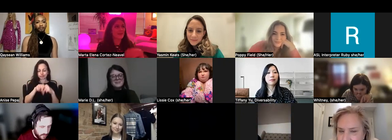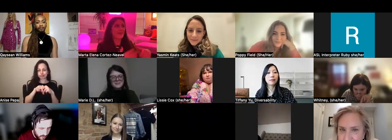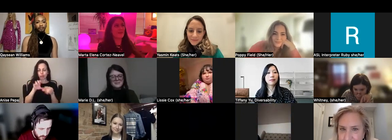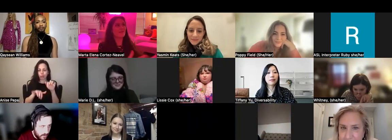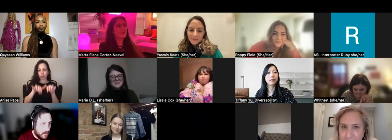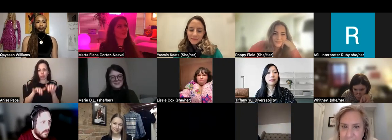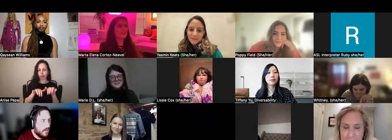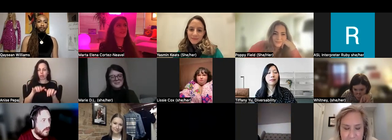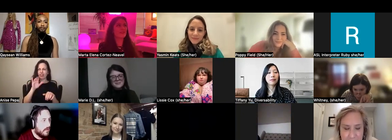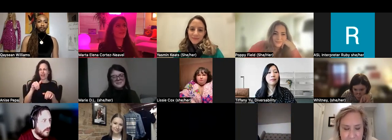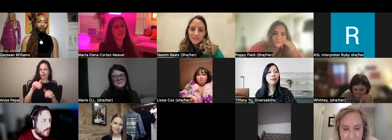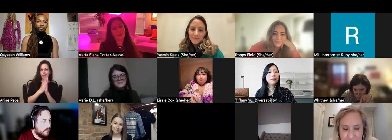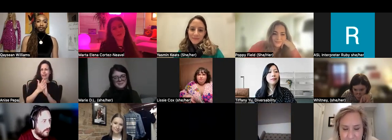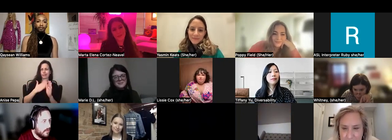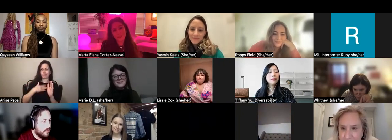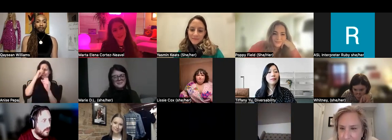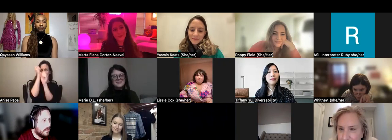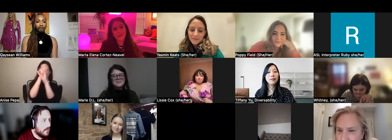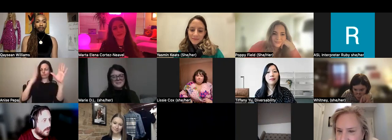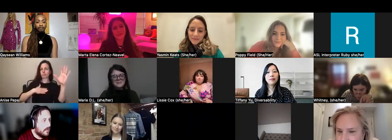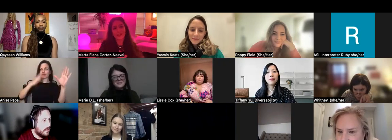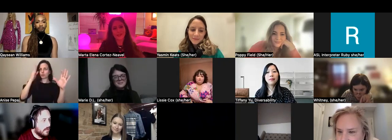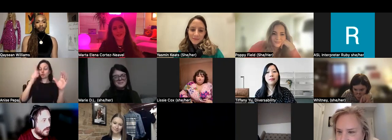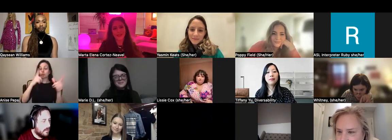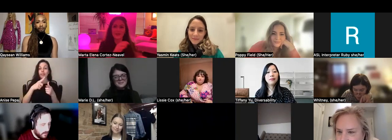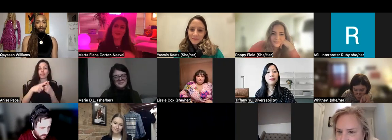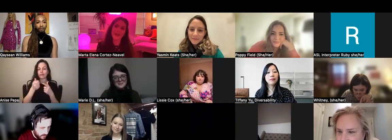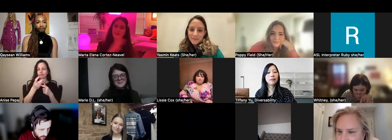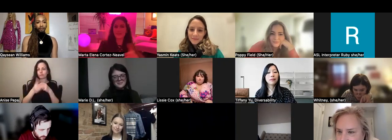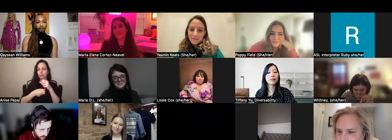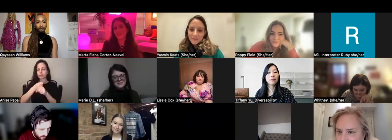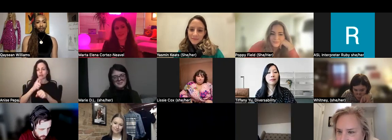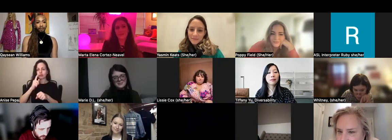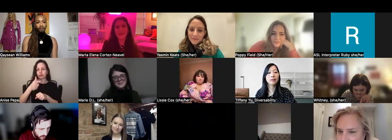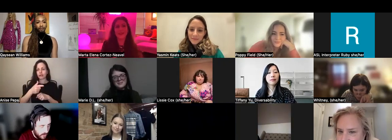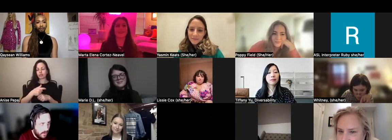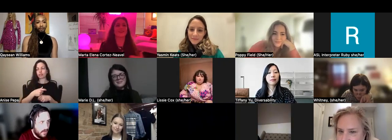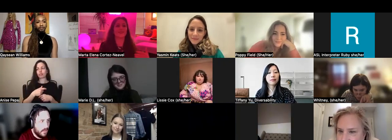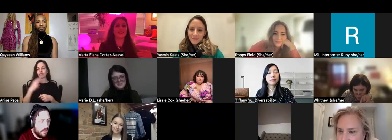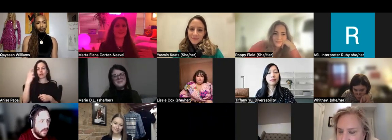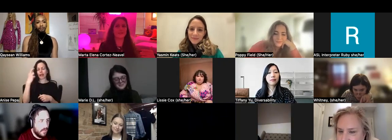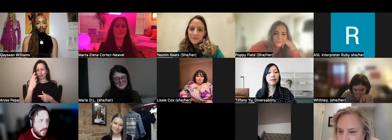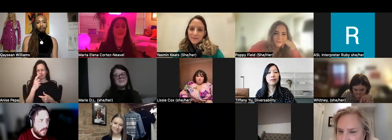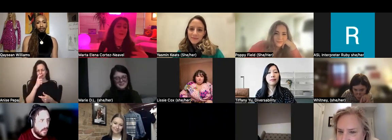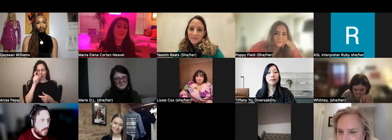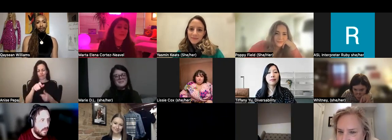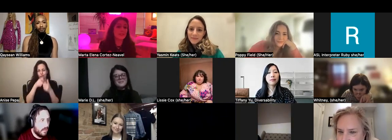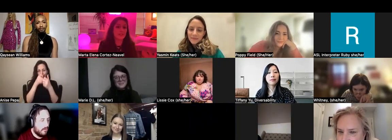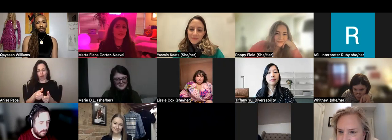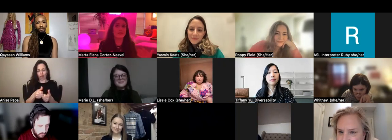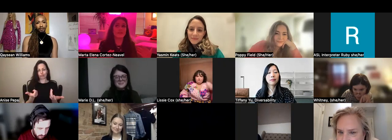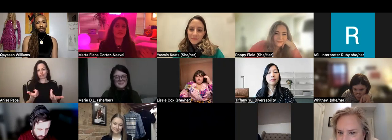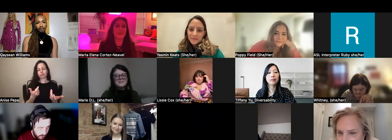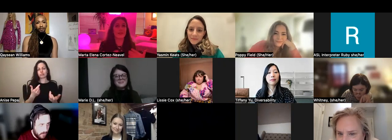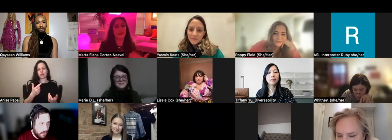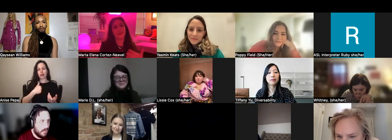like became my future until the last couple of years when I realized like I don't have to live that way. I can actually, like, I'm privileged